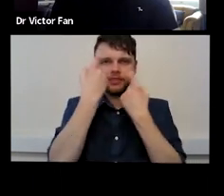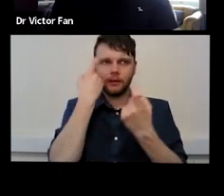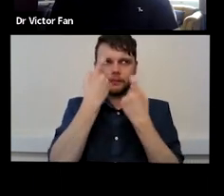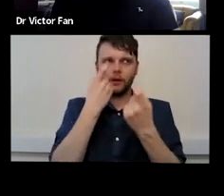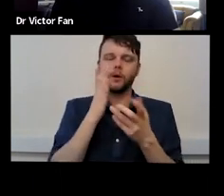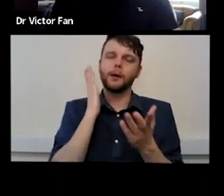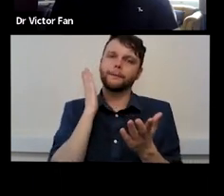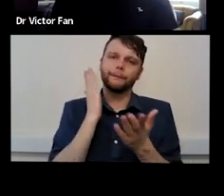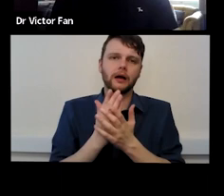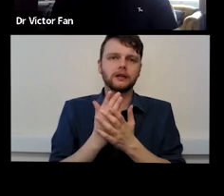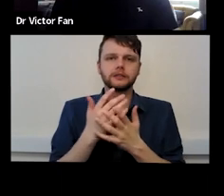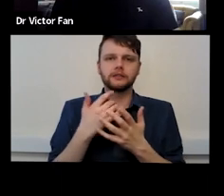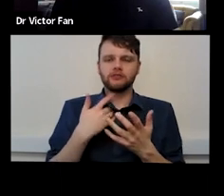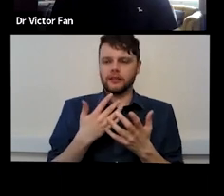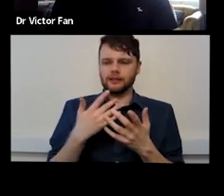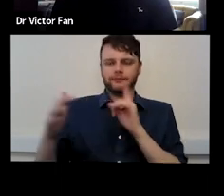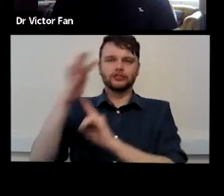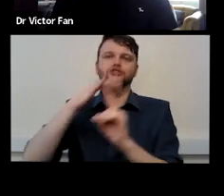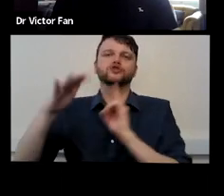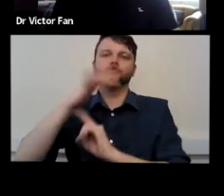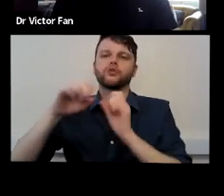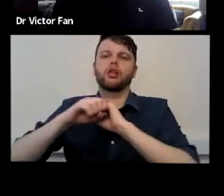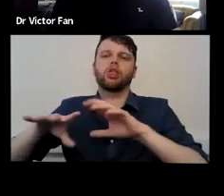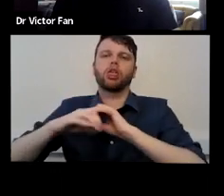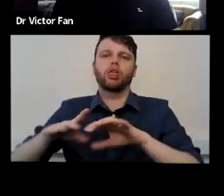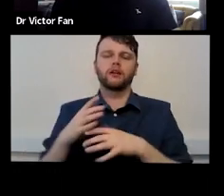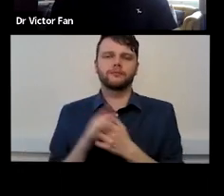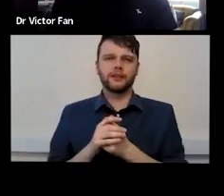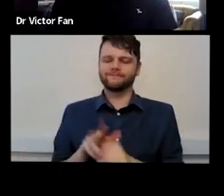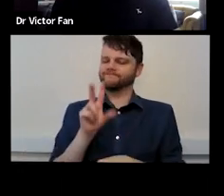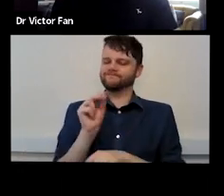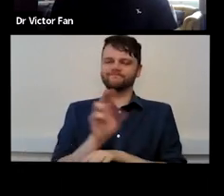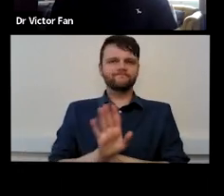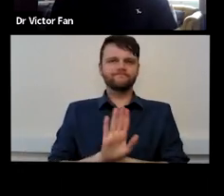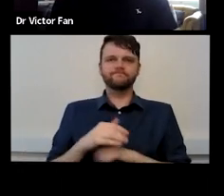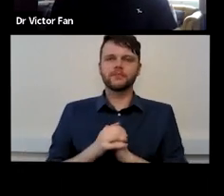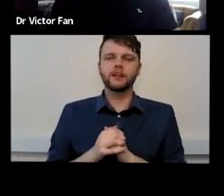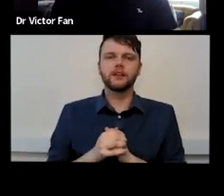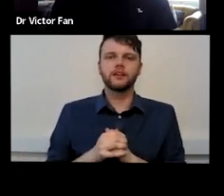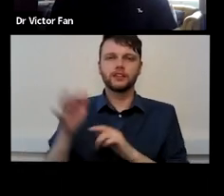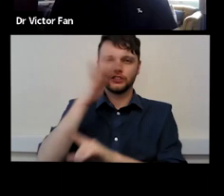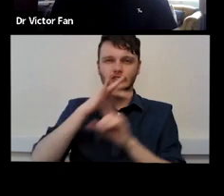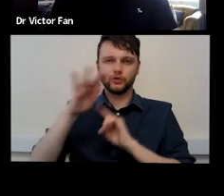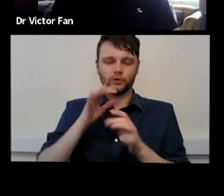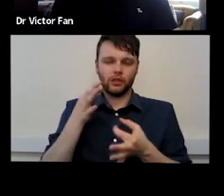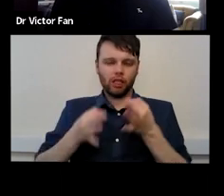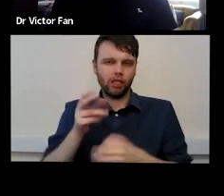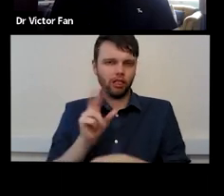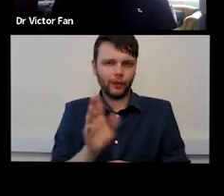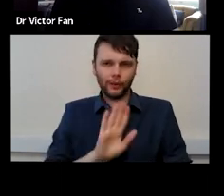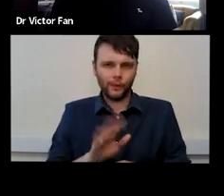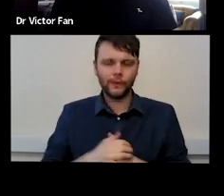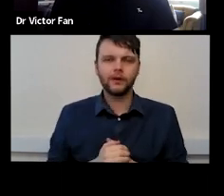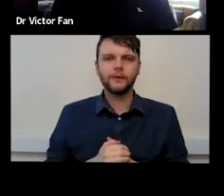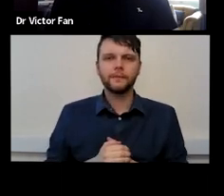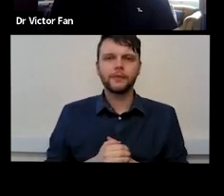it must be a kind of socialist film. As a matter of fact, it wasn't socialism at all. It was a very